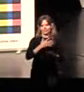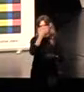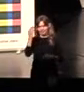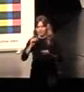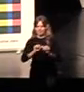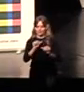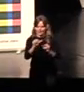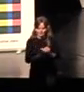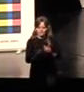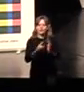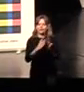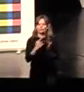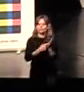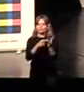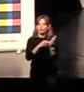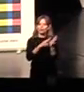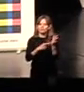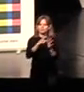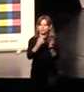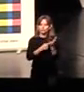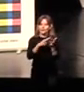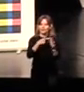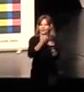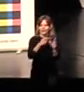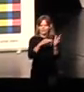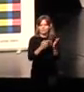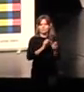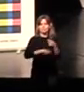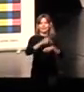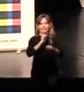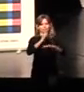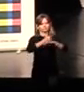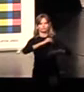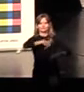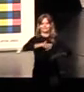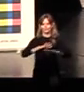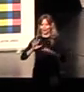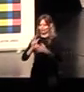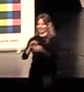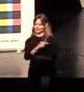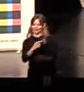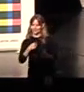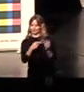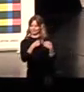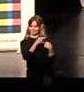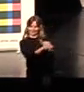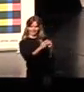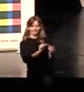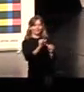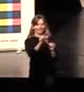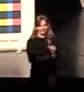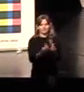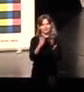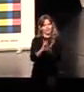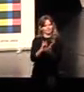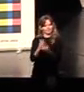kreeg in de game president of the united states dus al zo'n not related en hier before thatcher de game prime minister of great